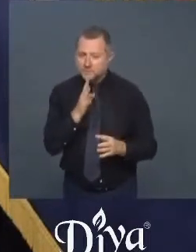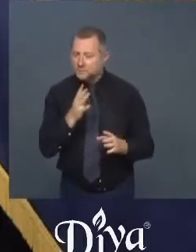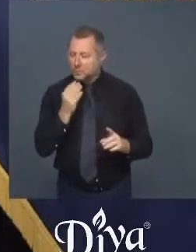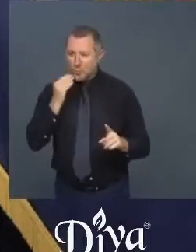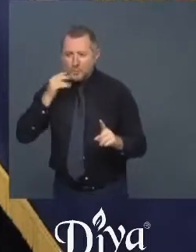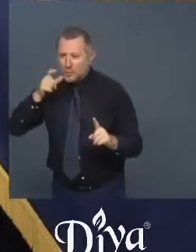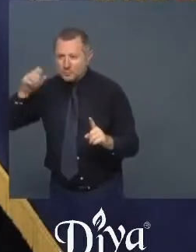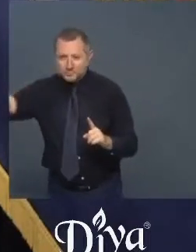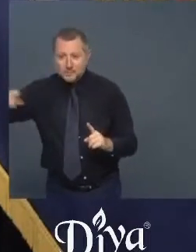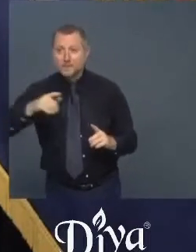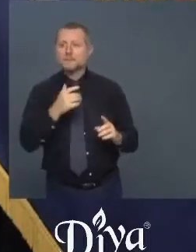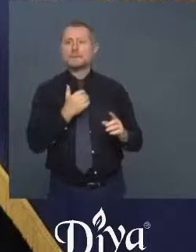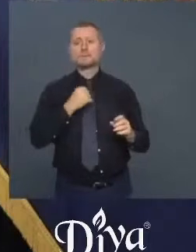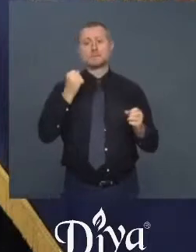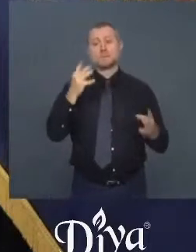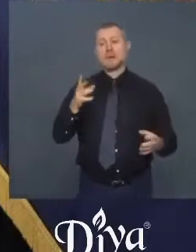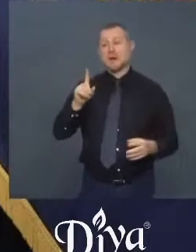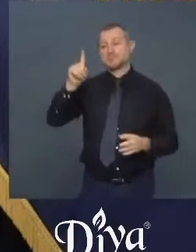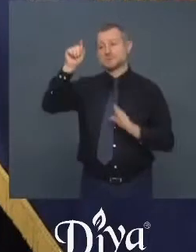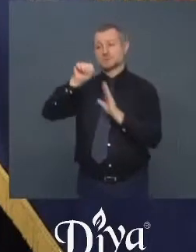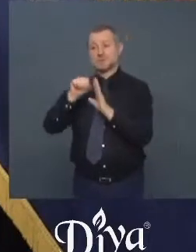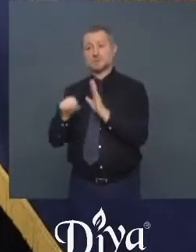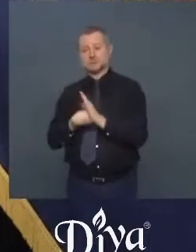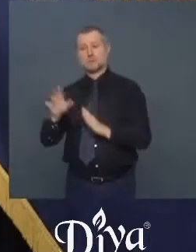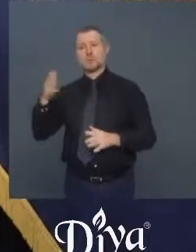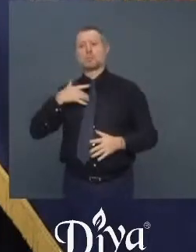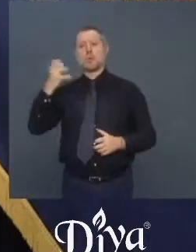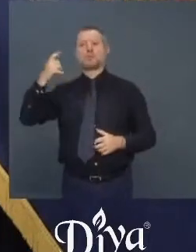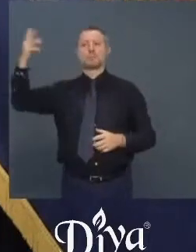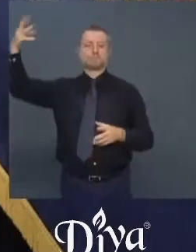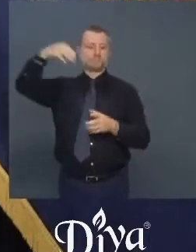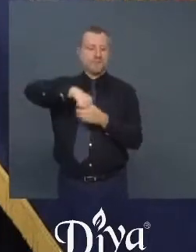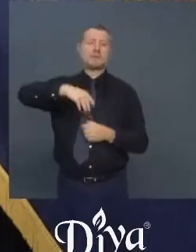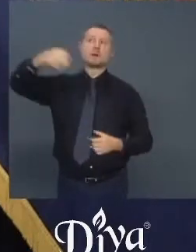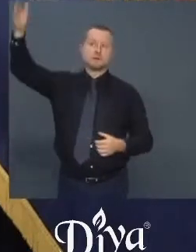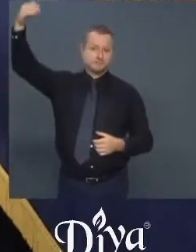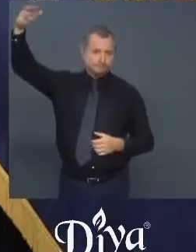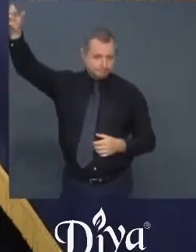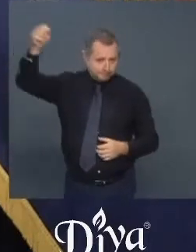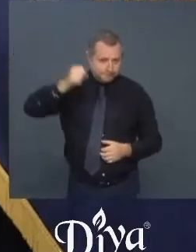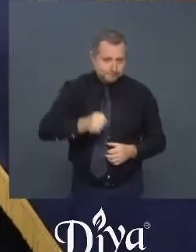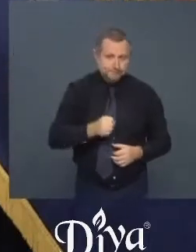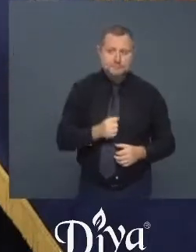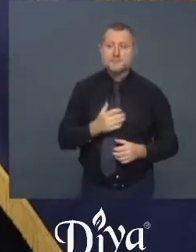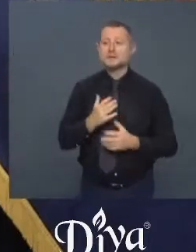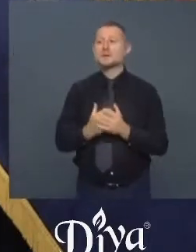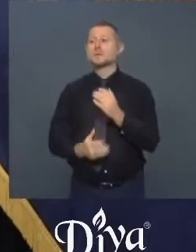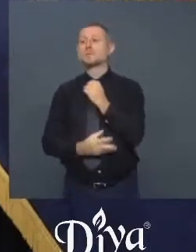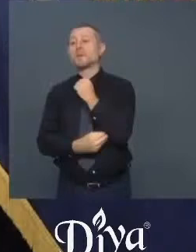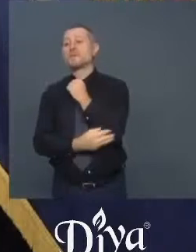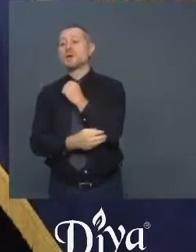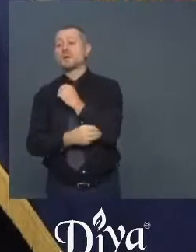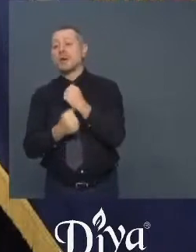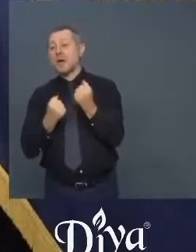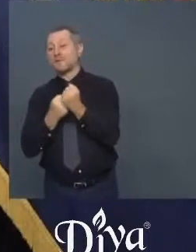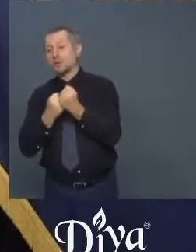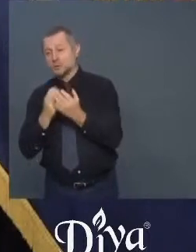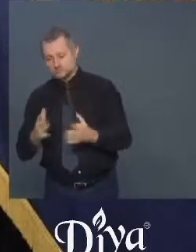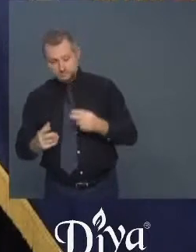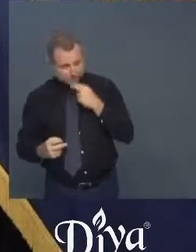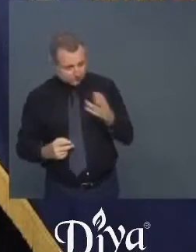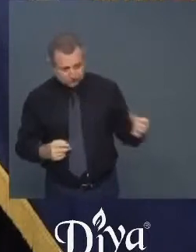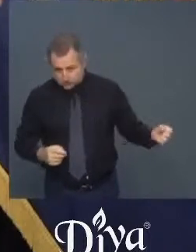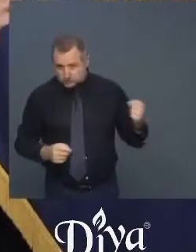people upstate who want a voice on that committee. You have poverty people who want a voice on that committee, who believe it's going to